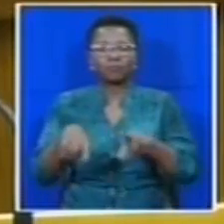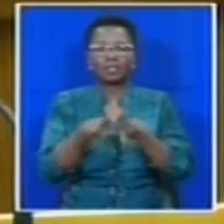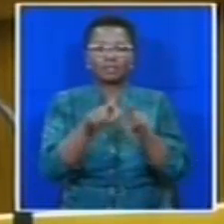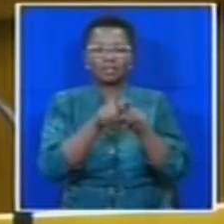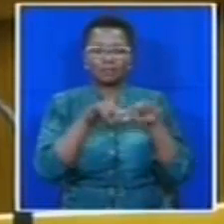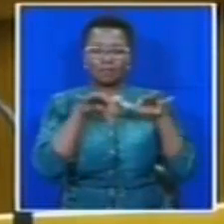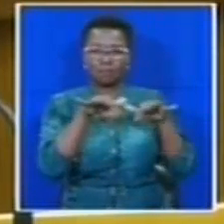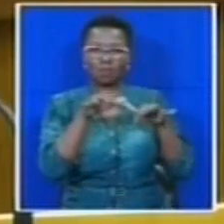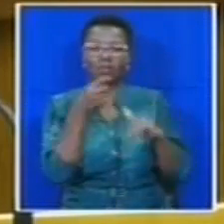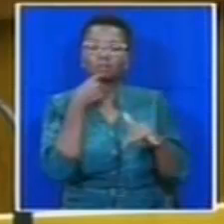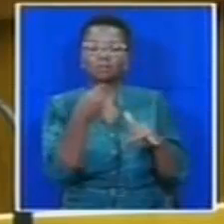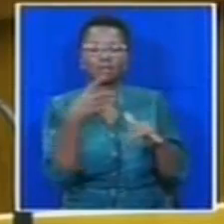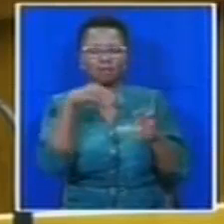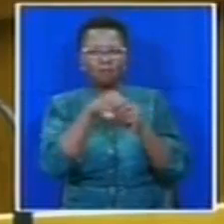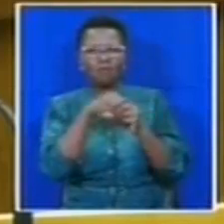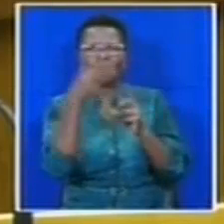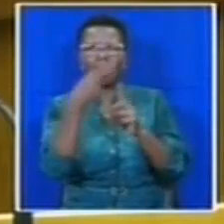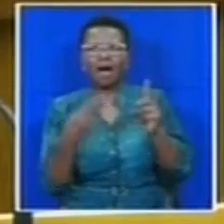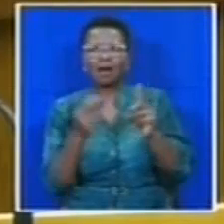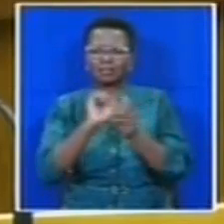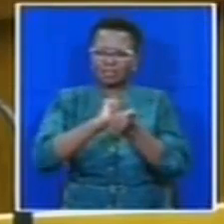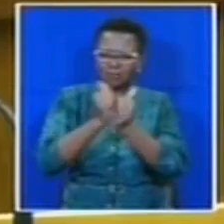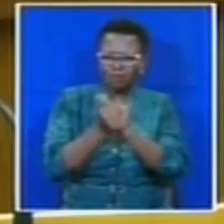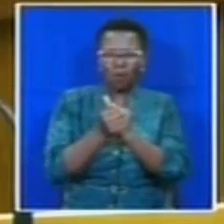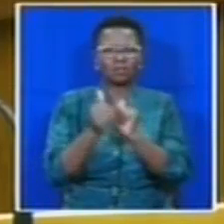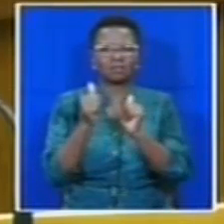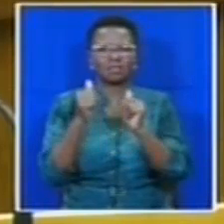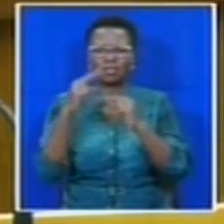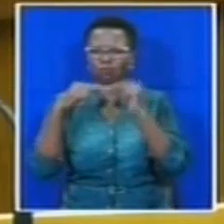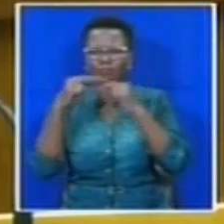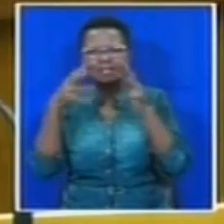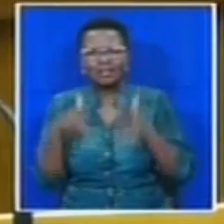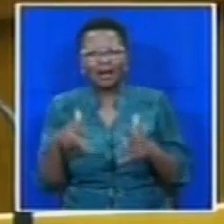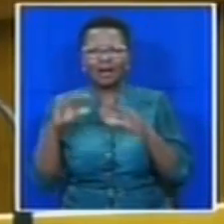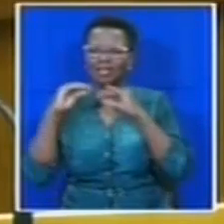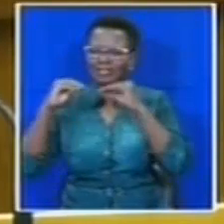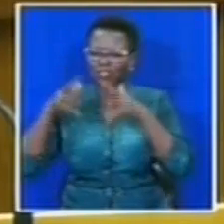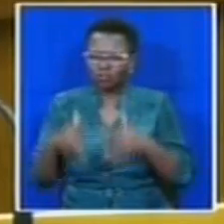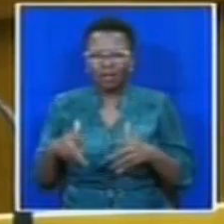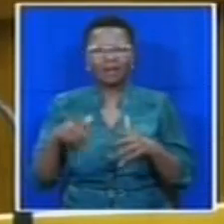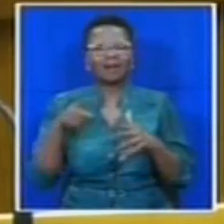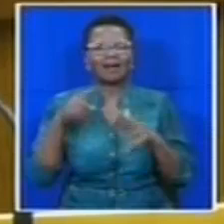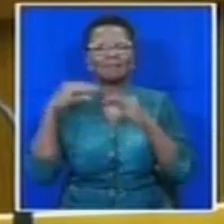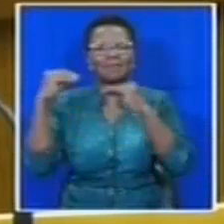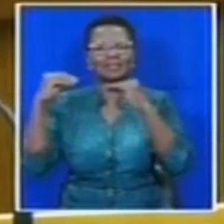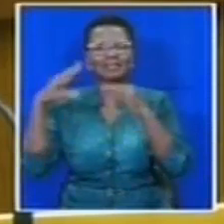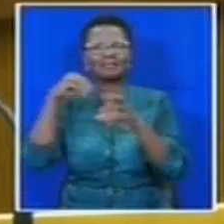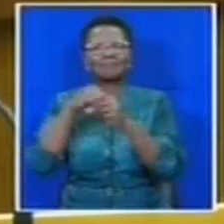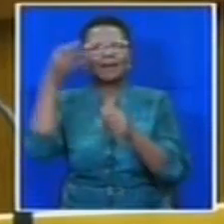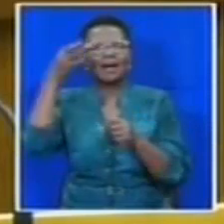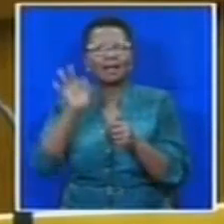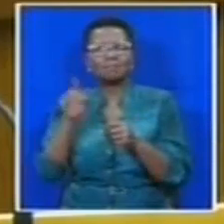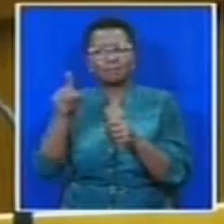of greatness in the arts, in sport, as builders or teachers, in business or in public service. I'm sure you caught some